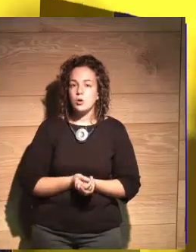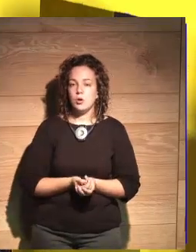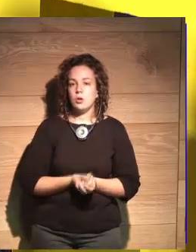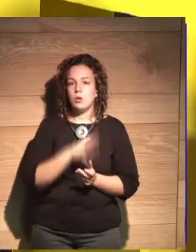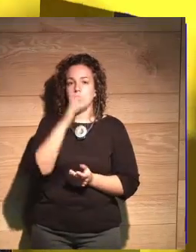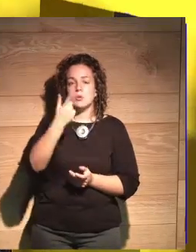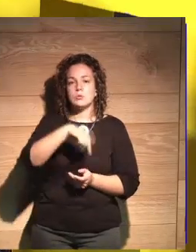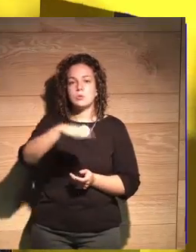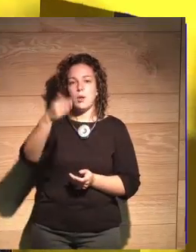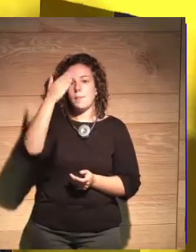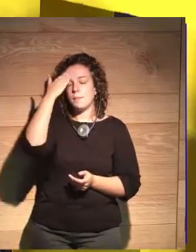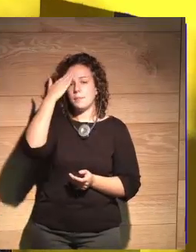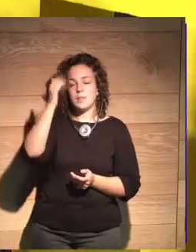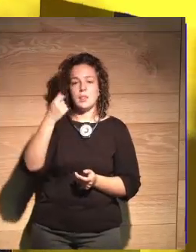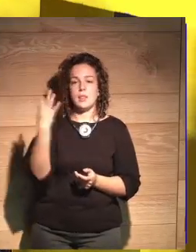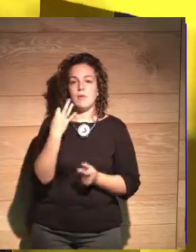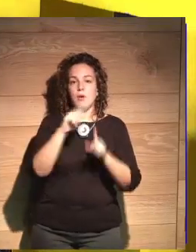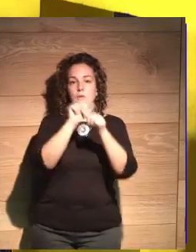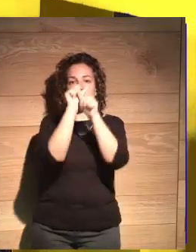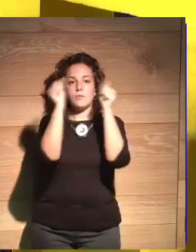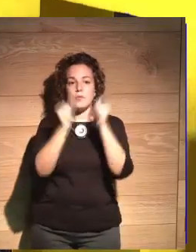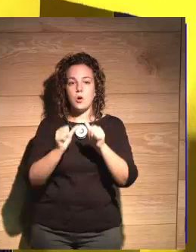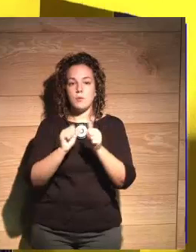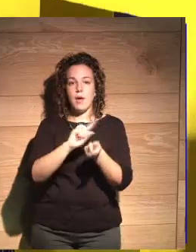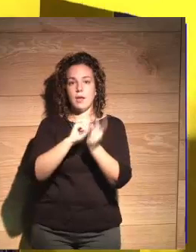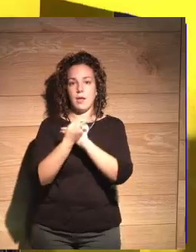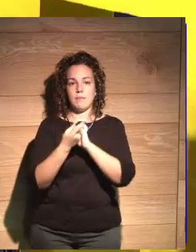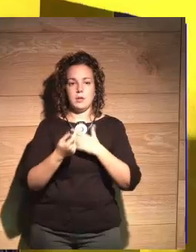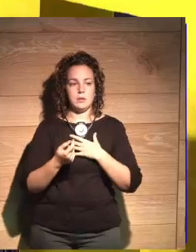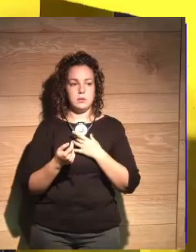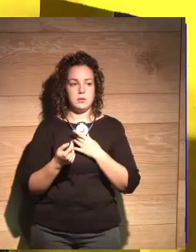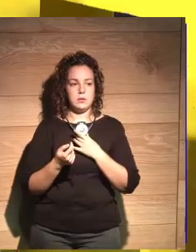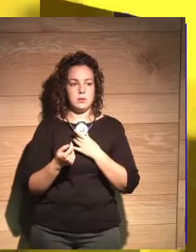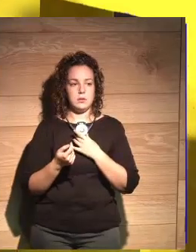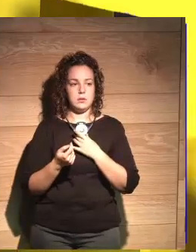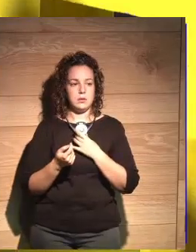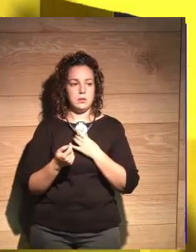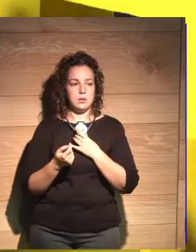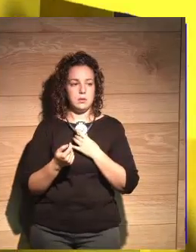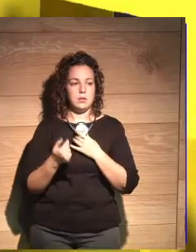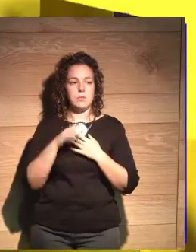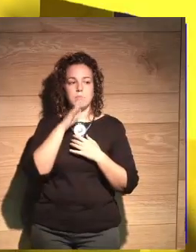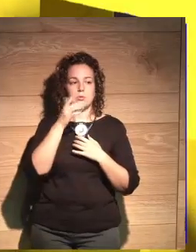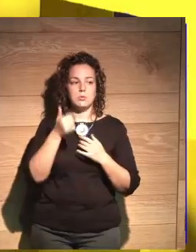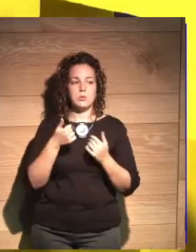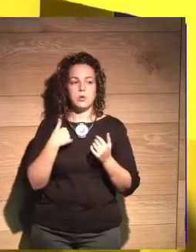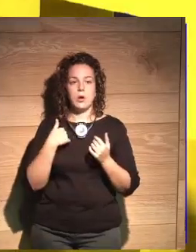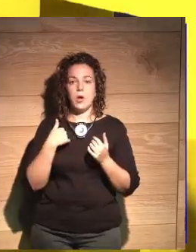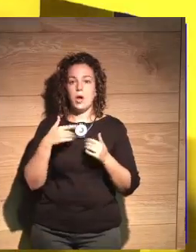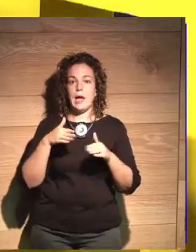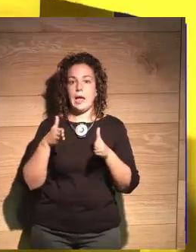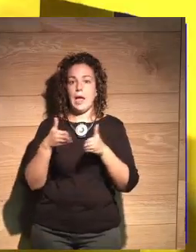this way? Nuestras prioridades para cambiar en esto. Our priority is to change in this path